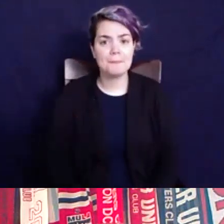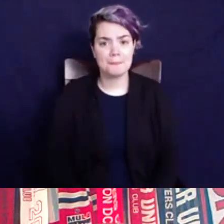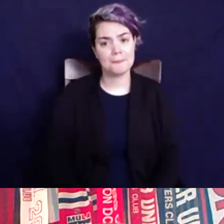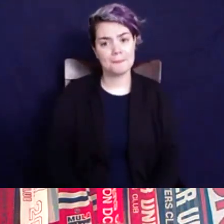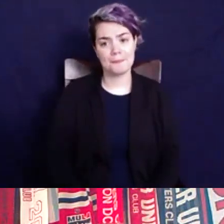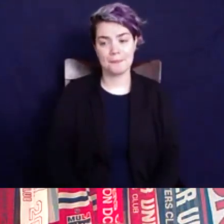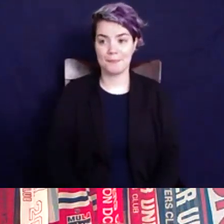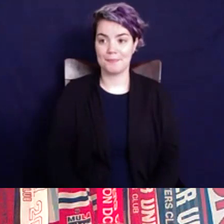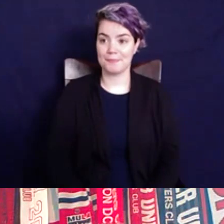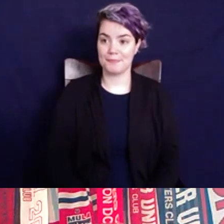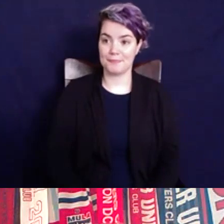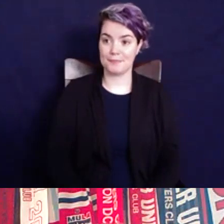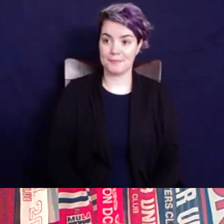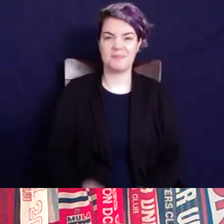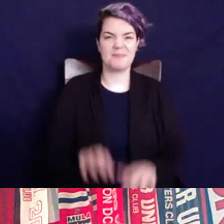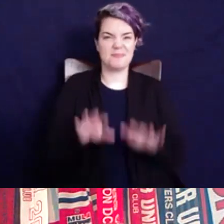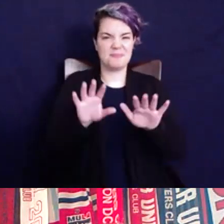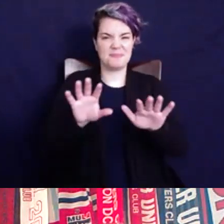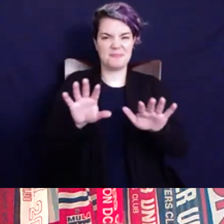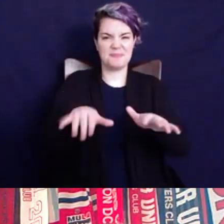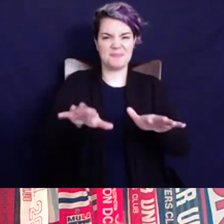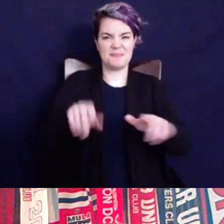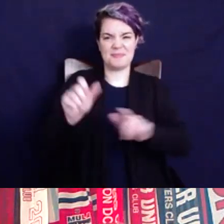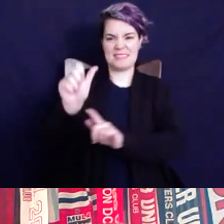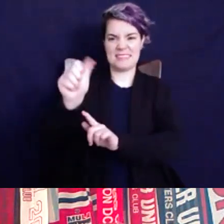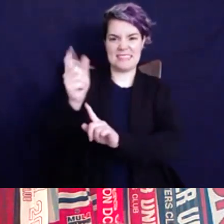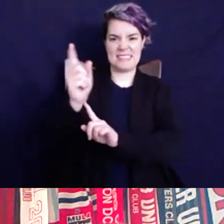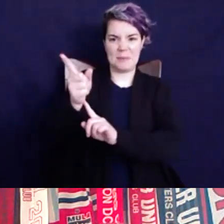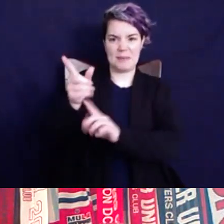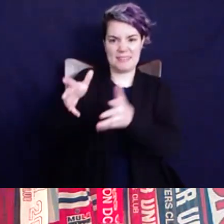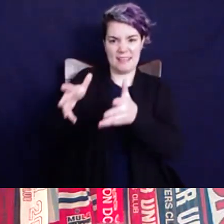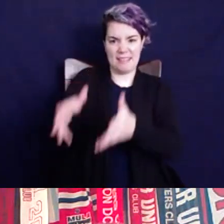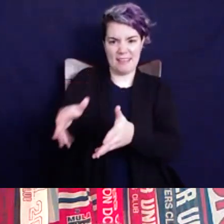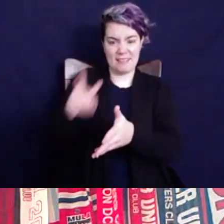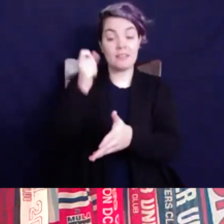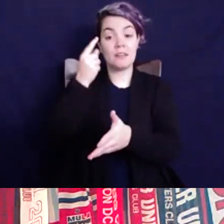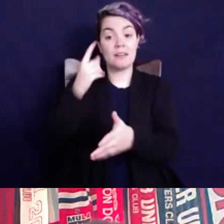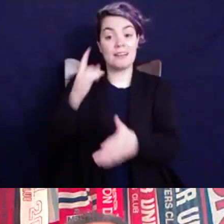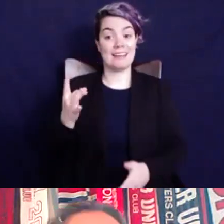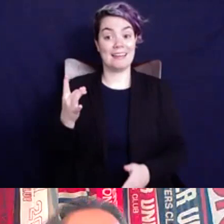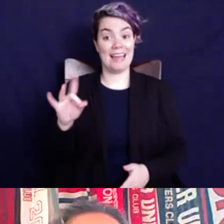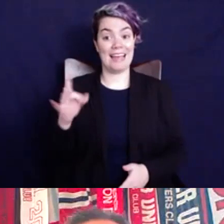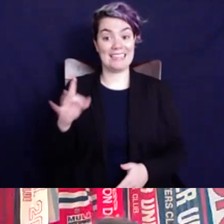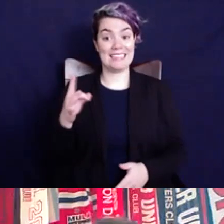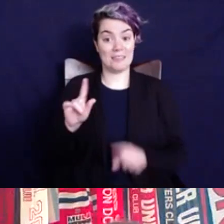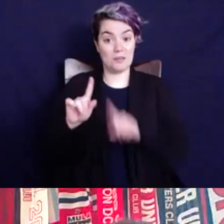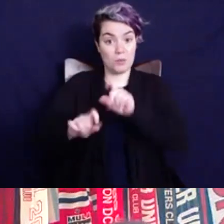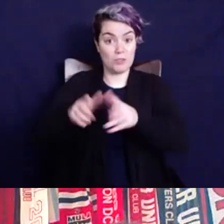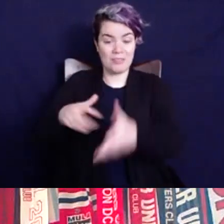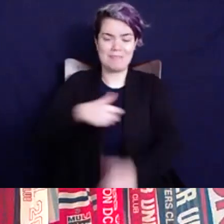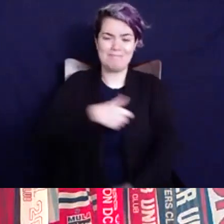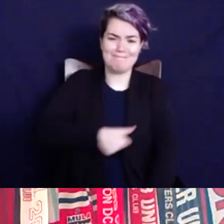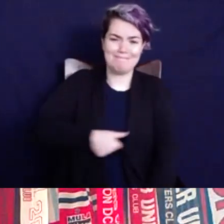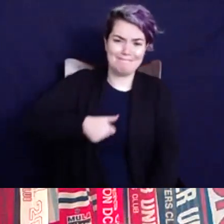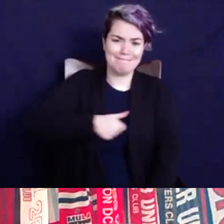Okay, I just want to point out we have 10 minutes left and there are currently 18 questions in the queue. So we're not going to get to them all. I'm so sorry, but I'm trying